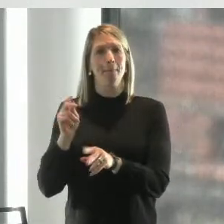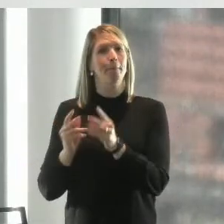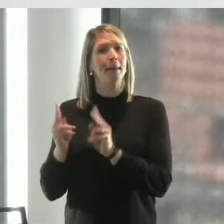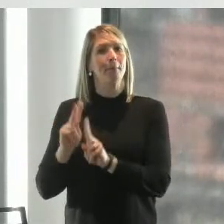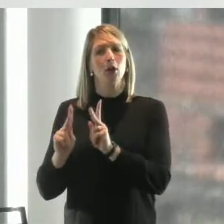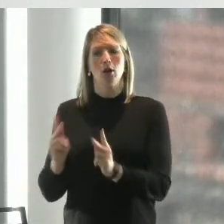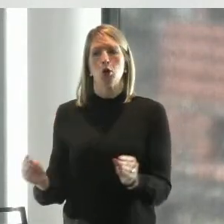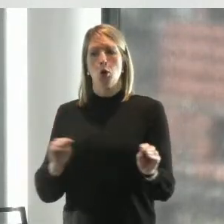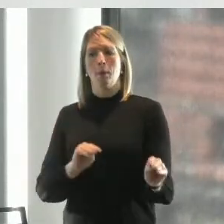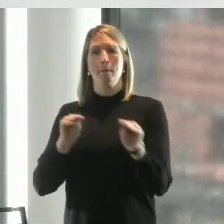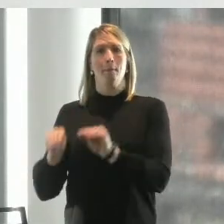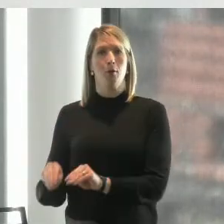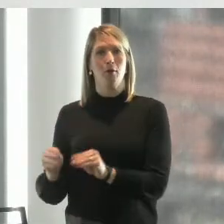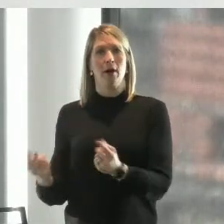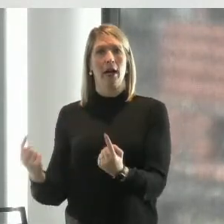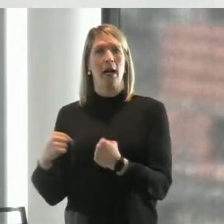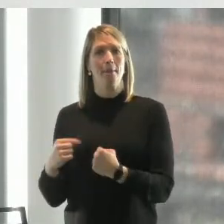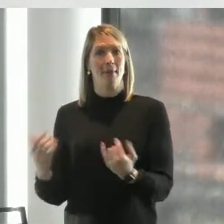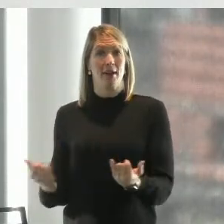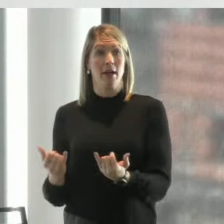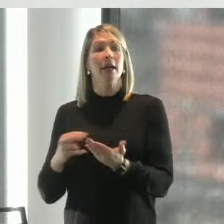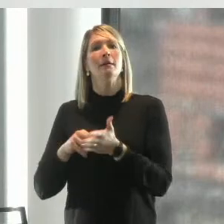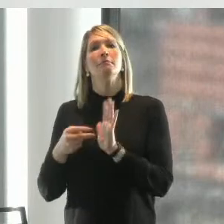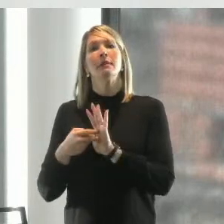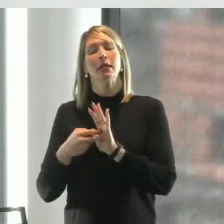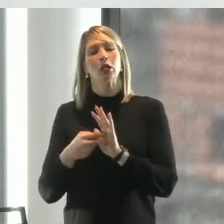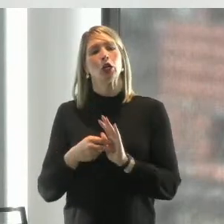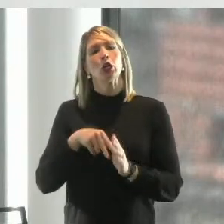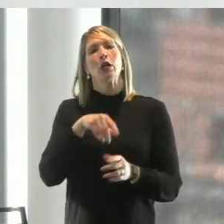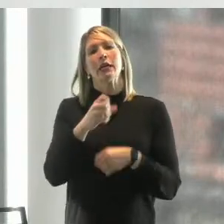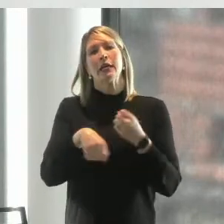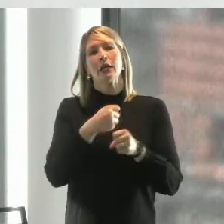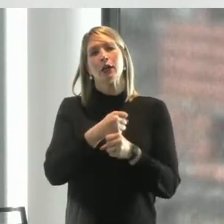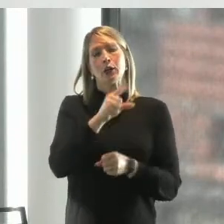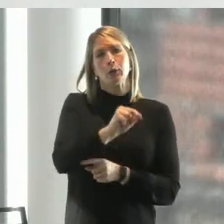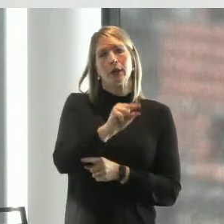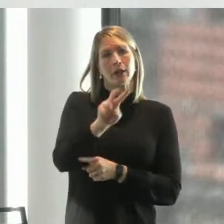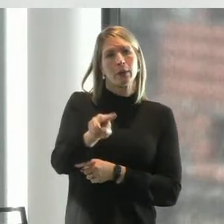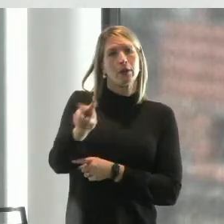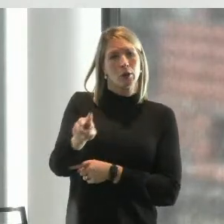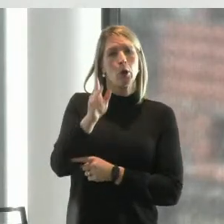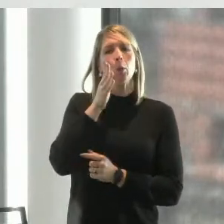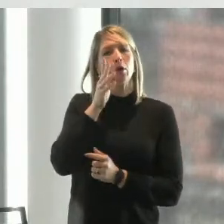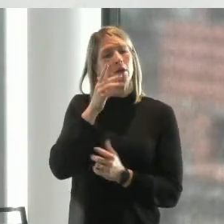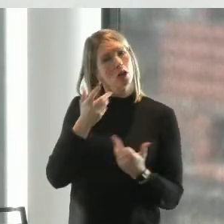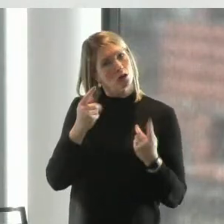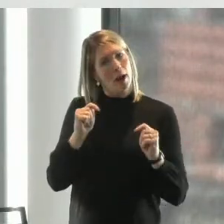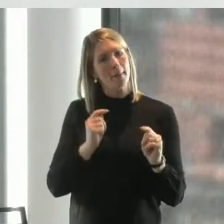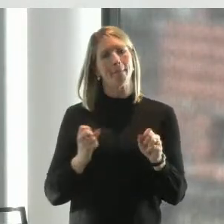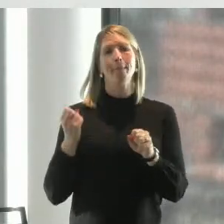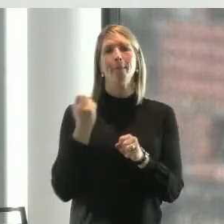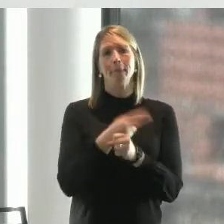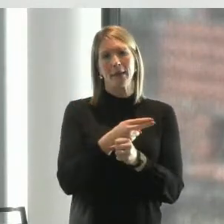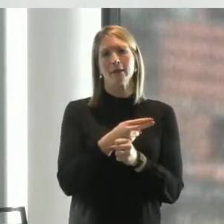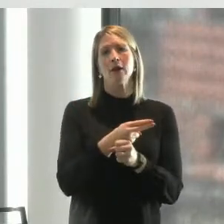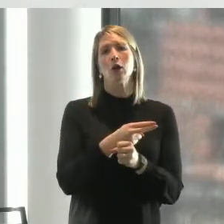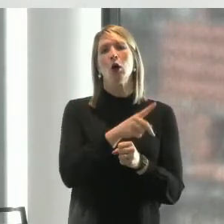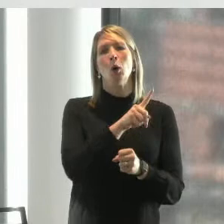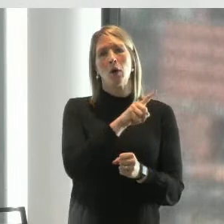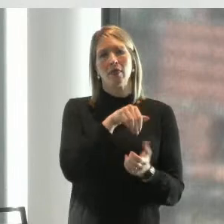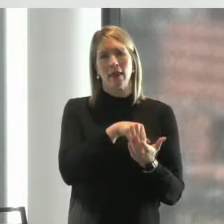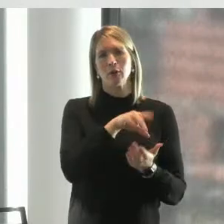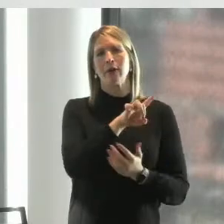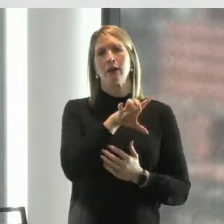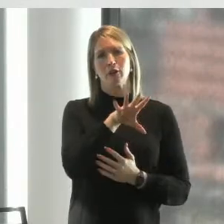the 2022 target in increasing immigration to 2,500 new permanent residents annually. That, my